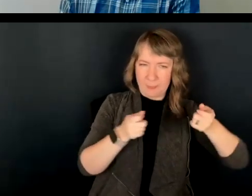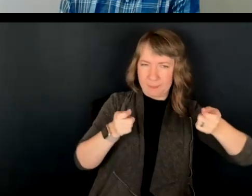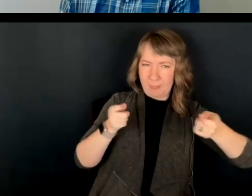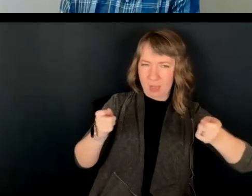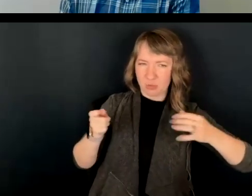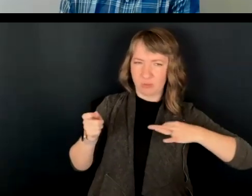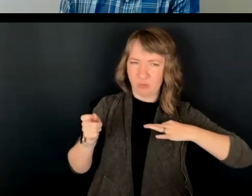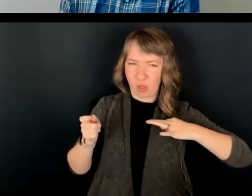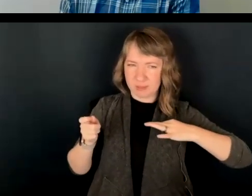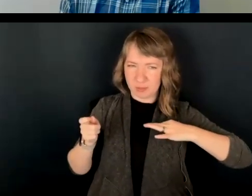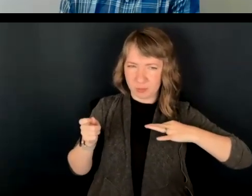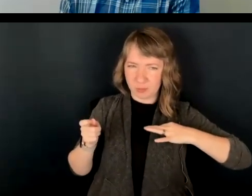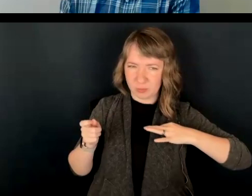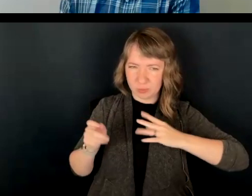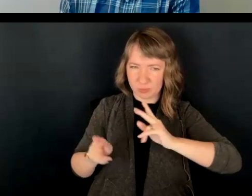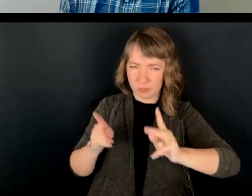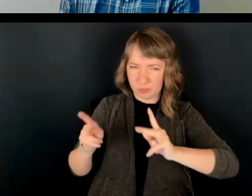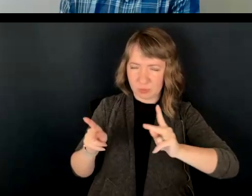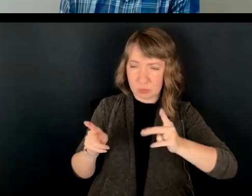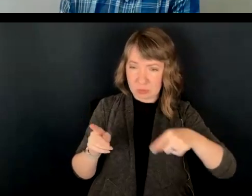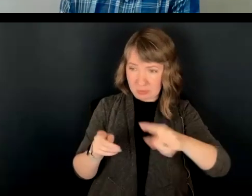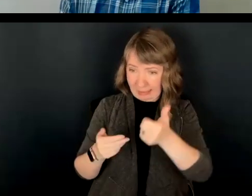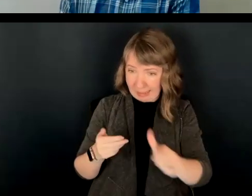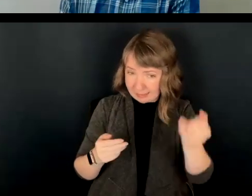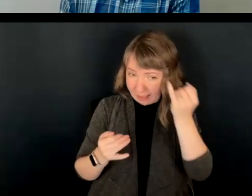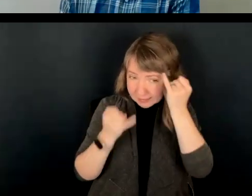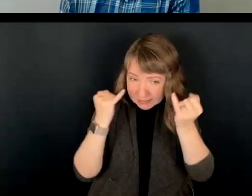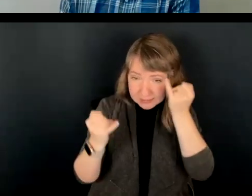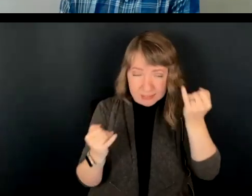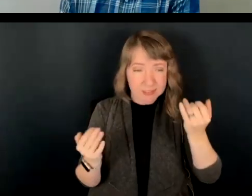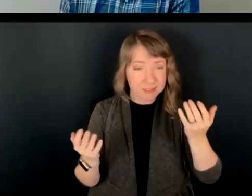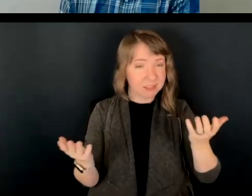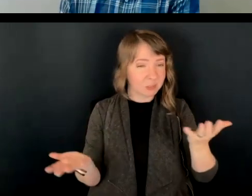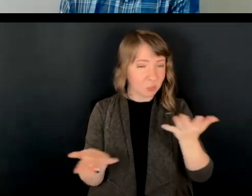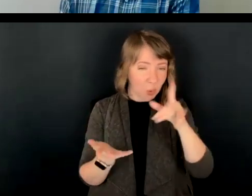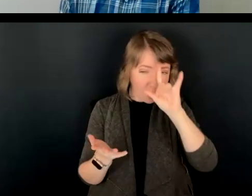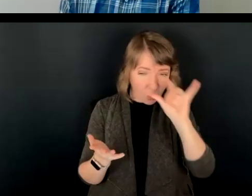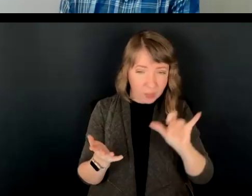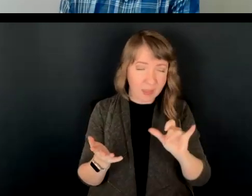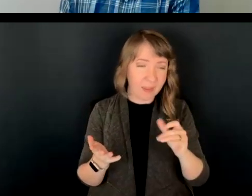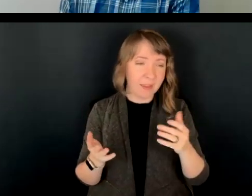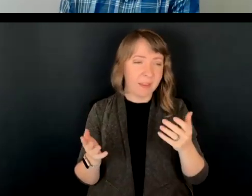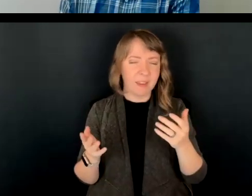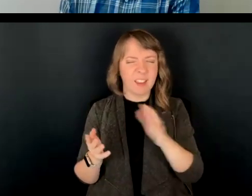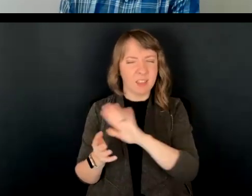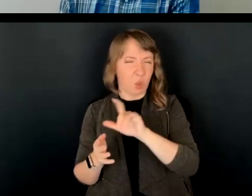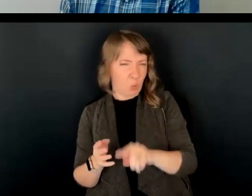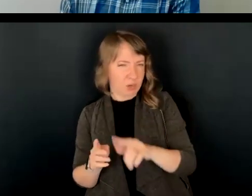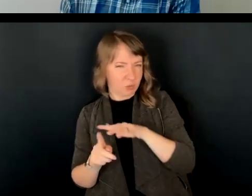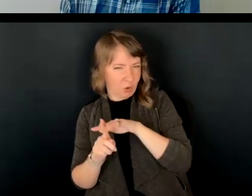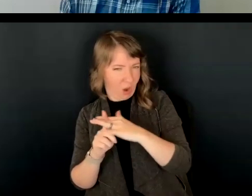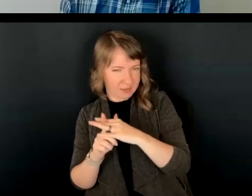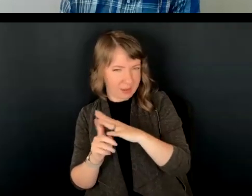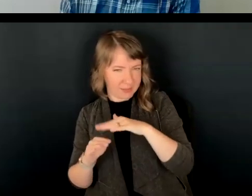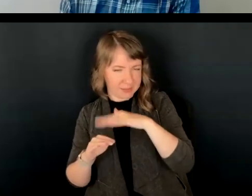ideas around how that has worked in your context. So the context of the question is, someone